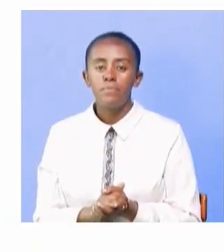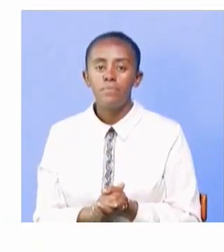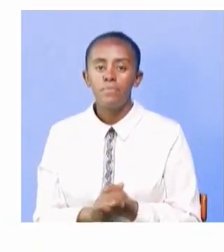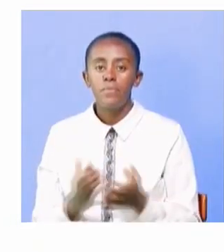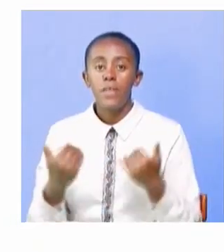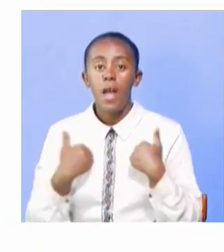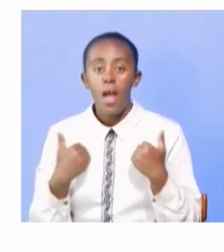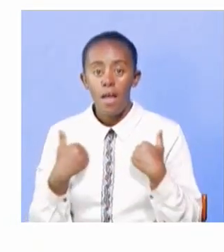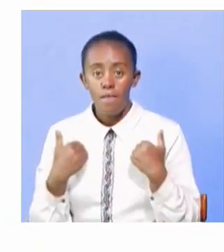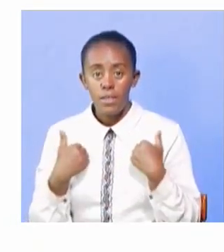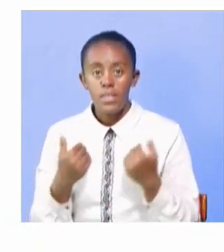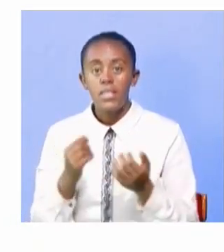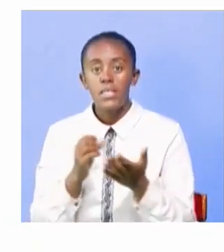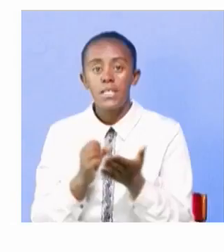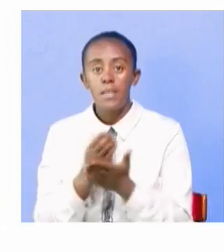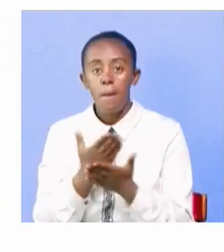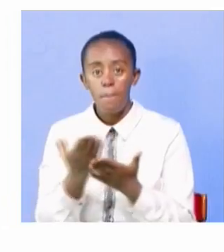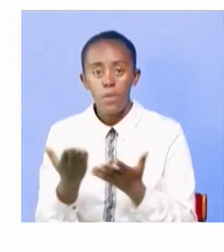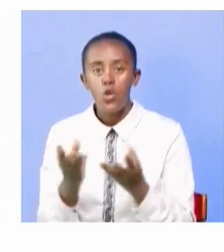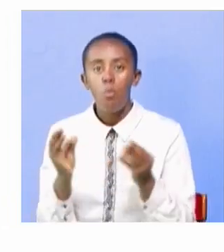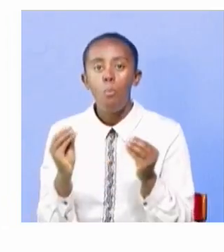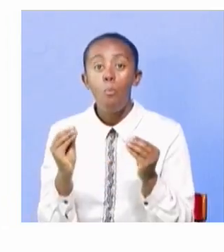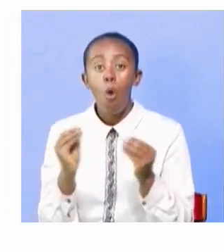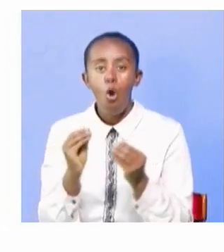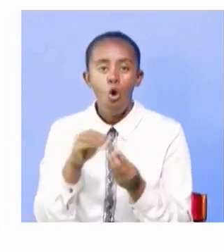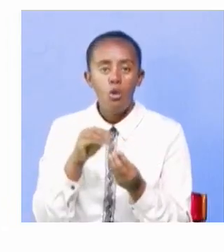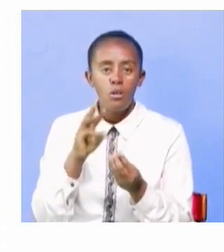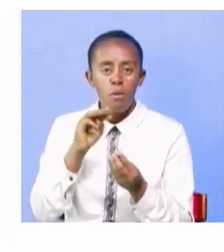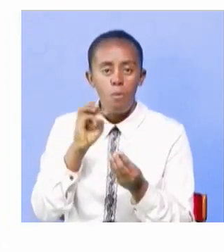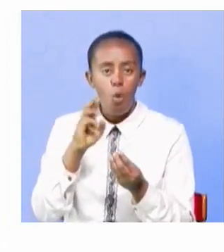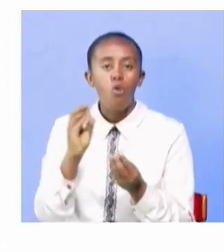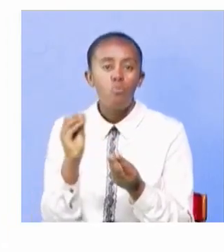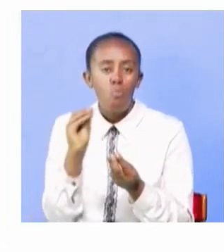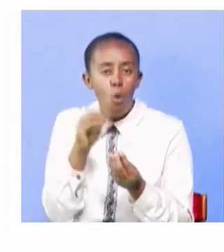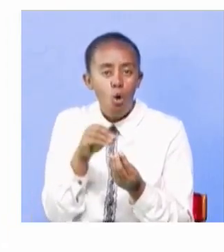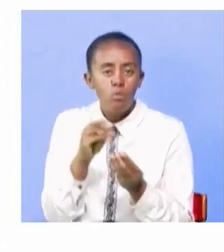having something more